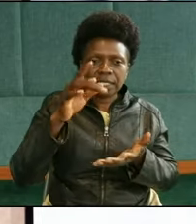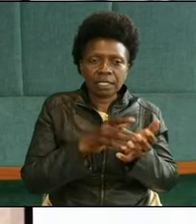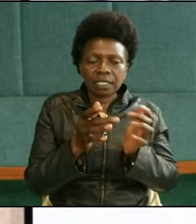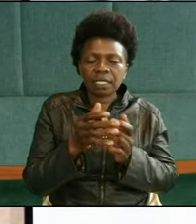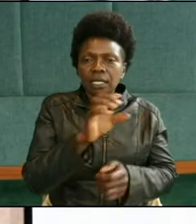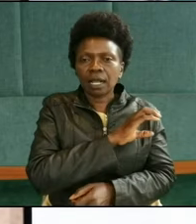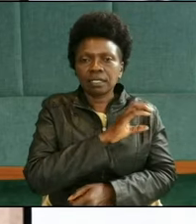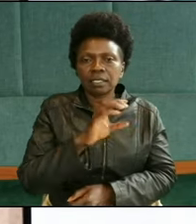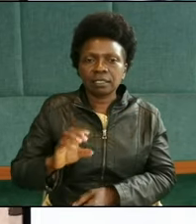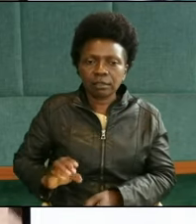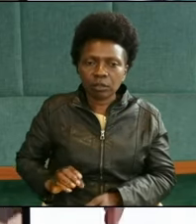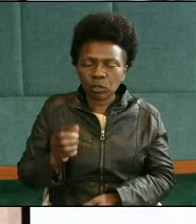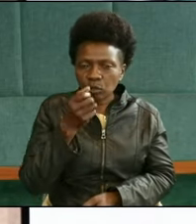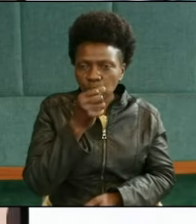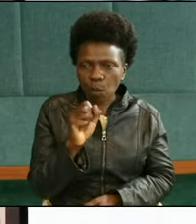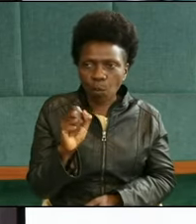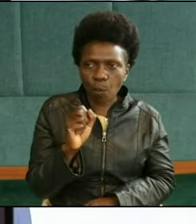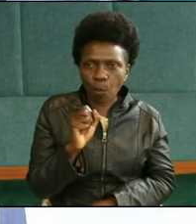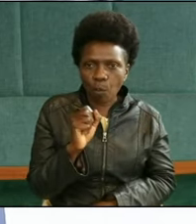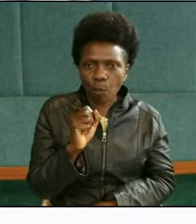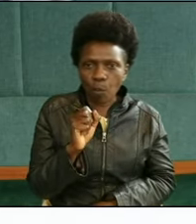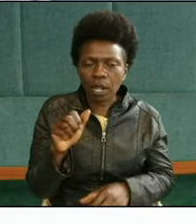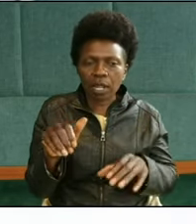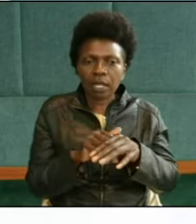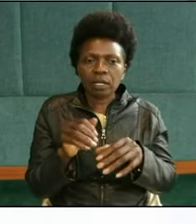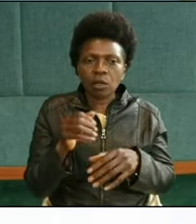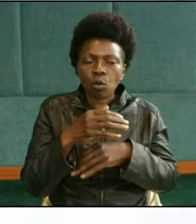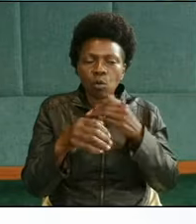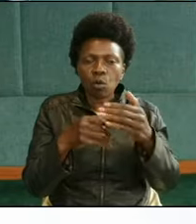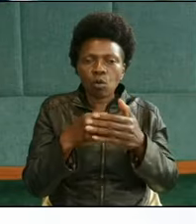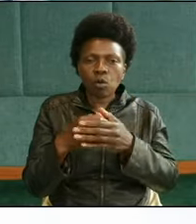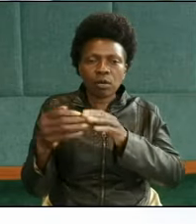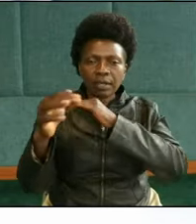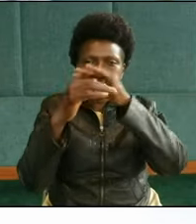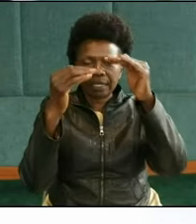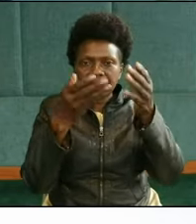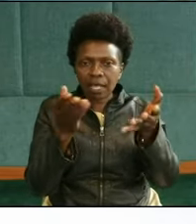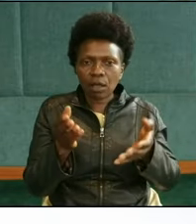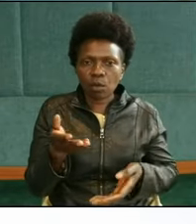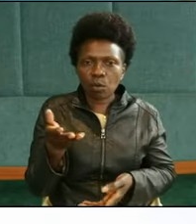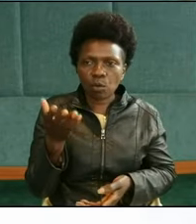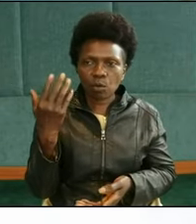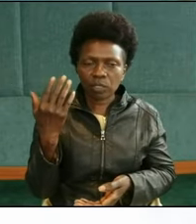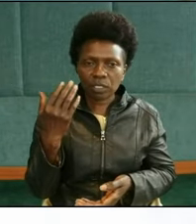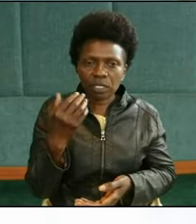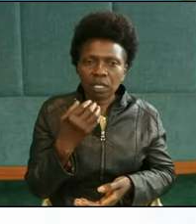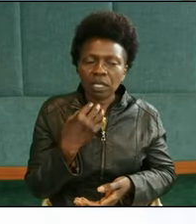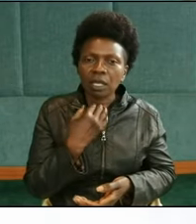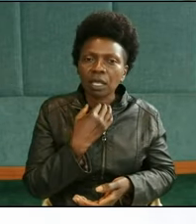Jesus Christ. So that in all heaven, there was an echo of